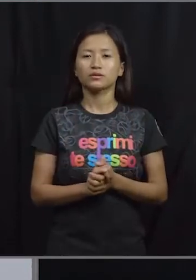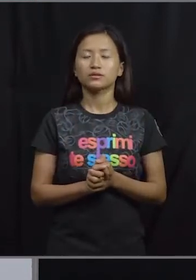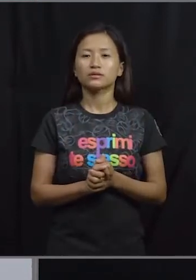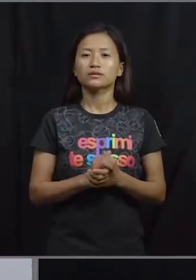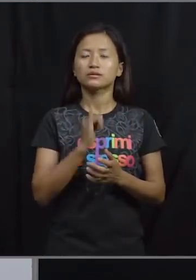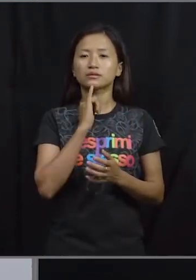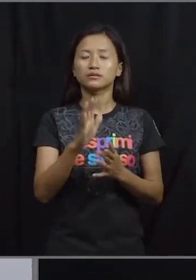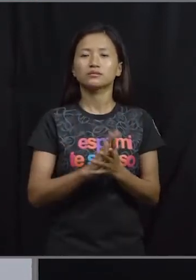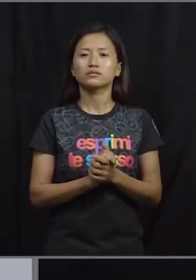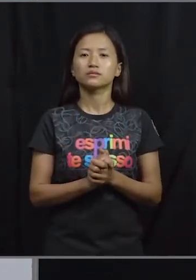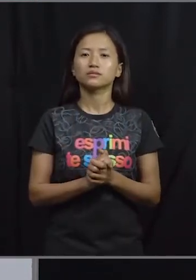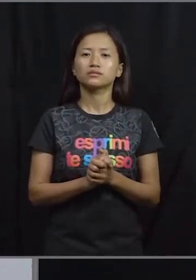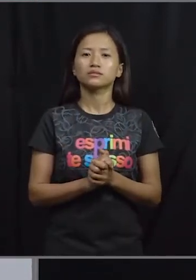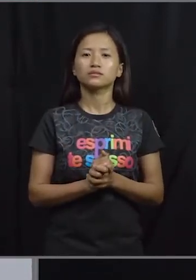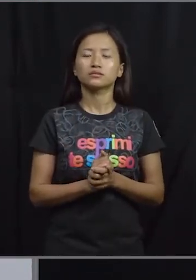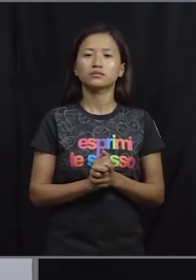is